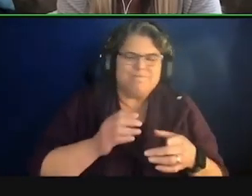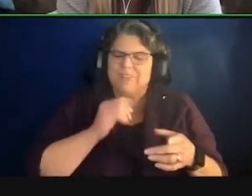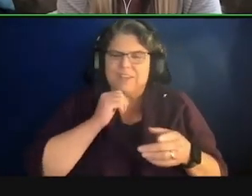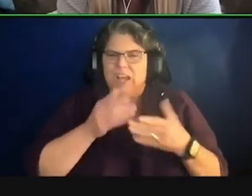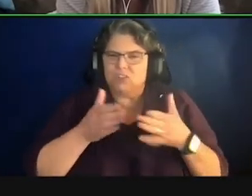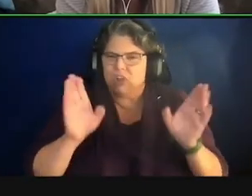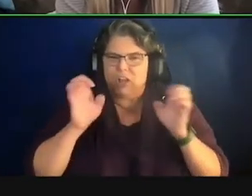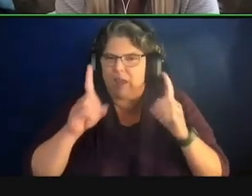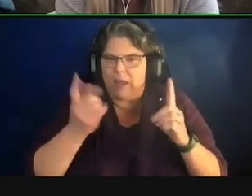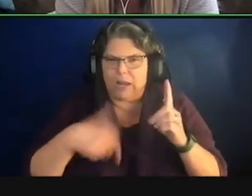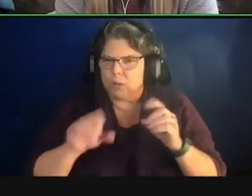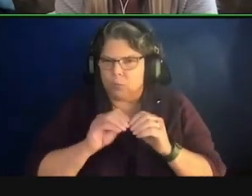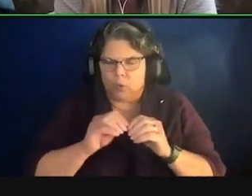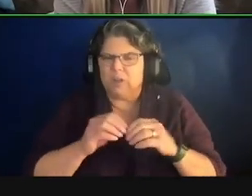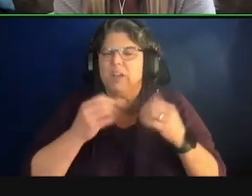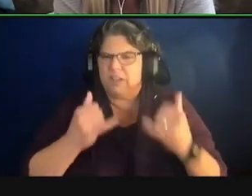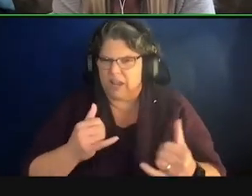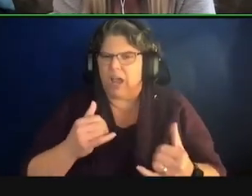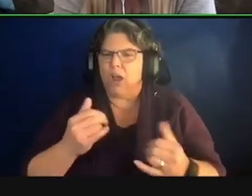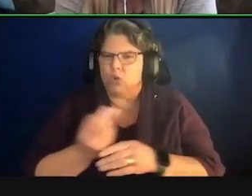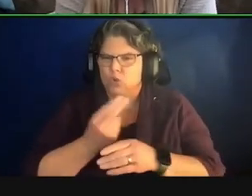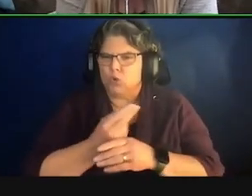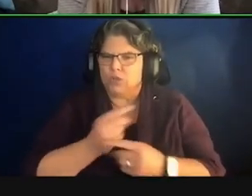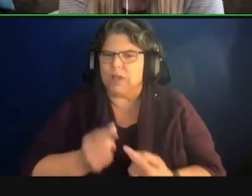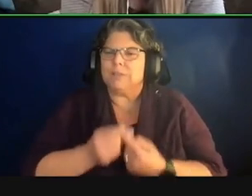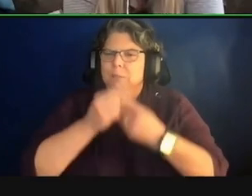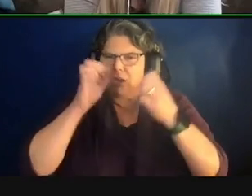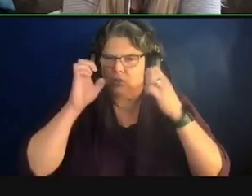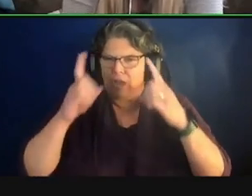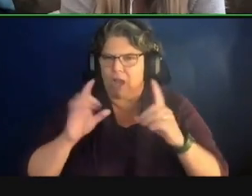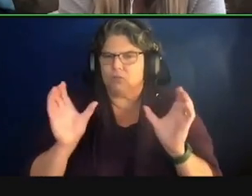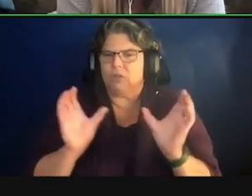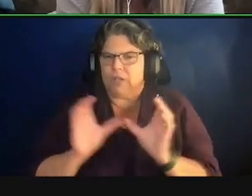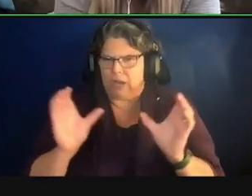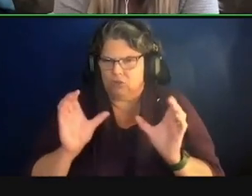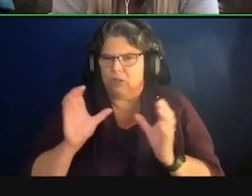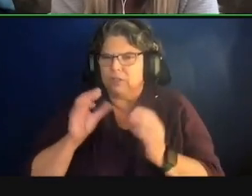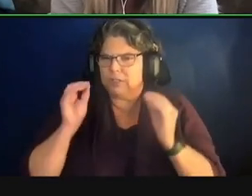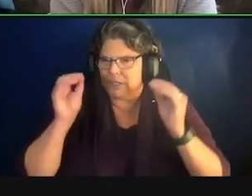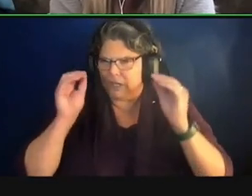teacher, but a special education credentialed teacher. And that child